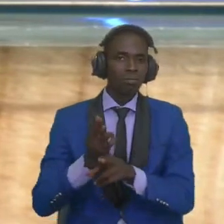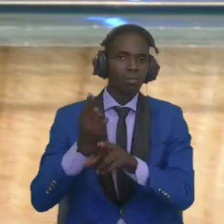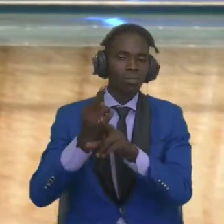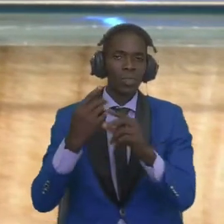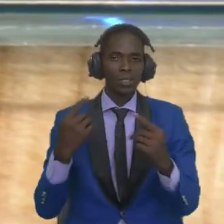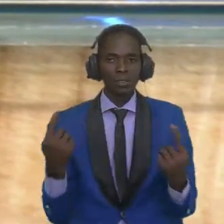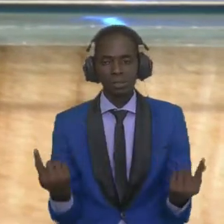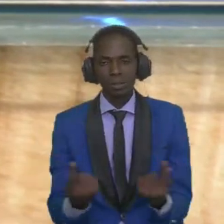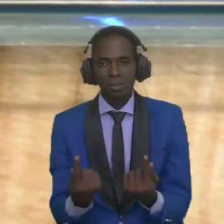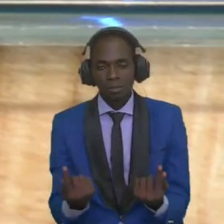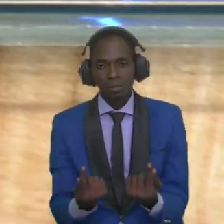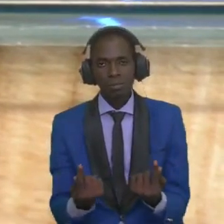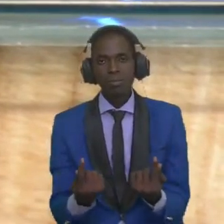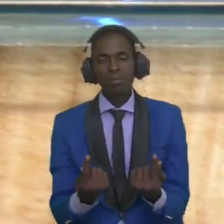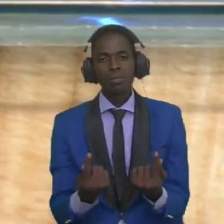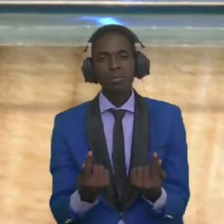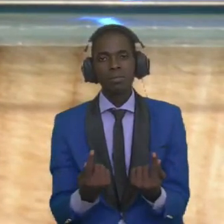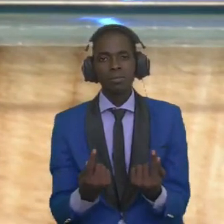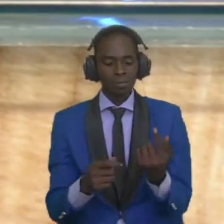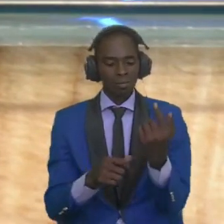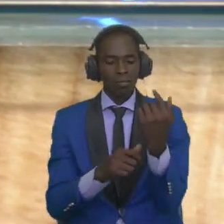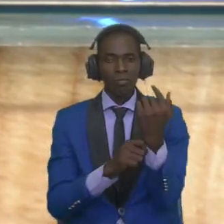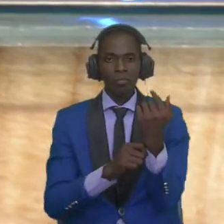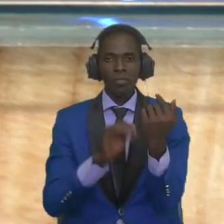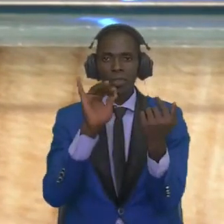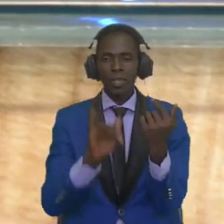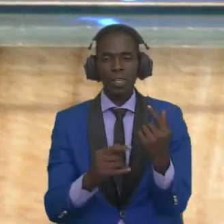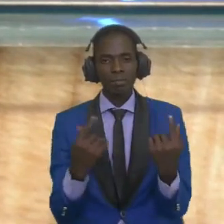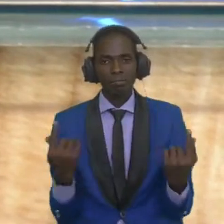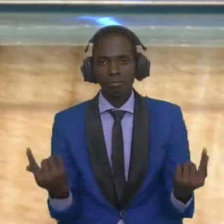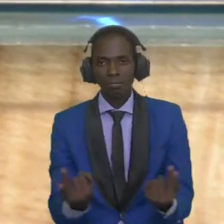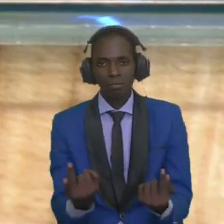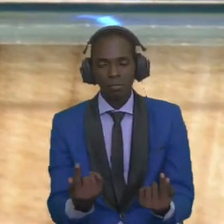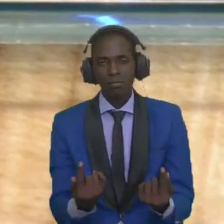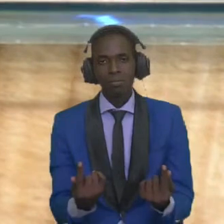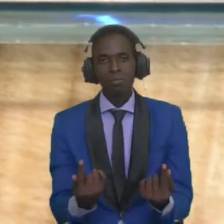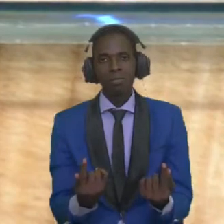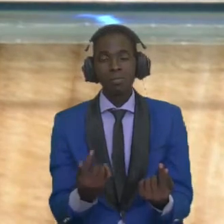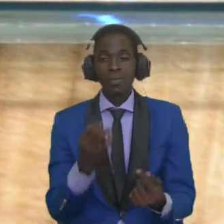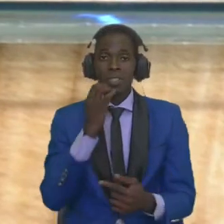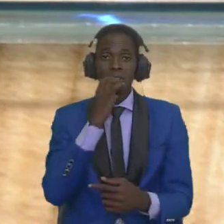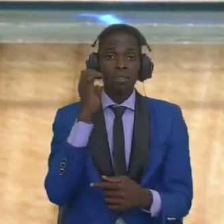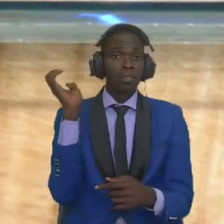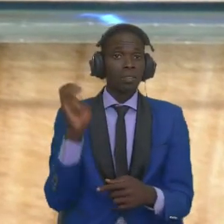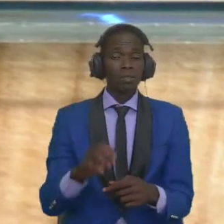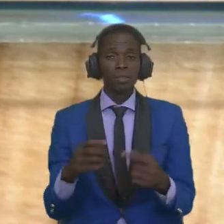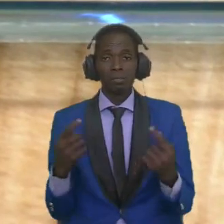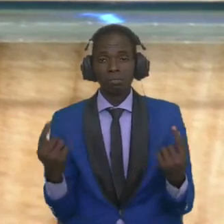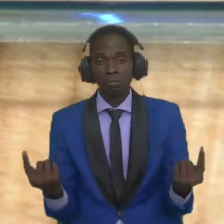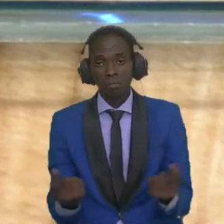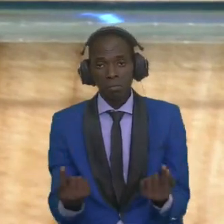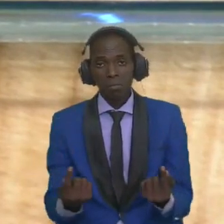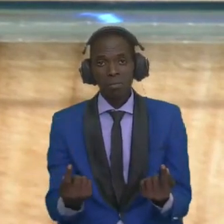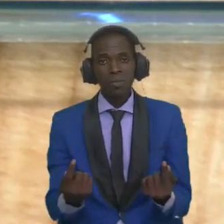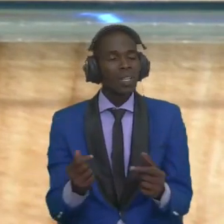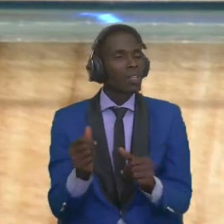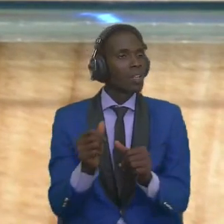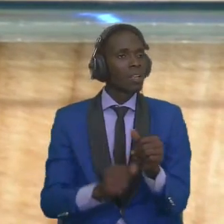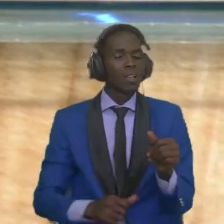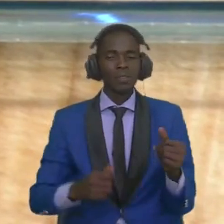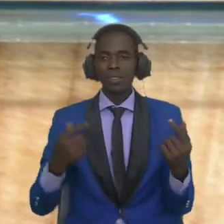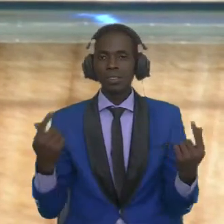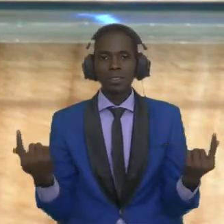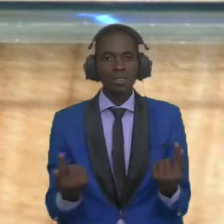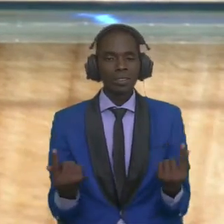habitual sin, fleshly sin, evil sin,